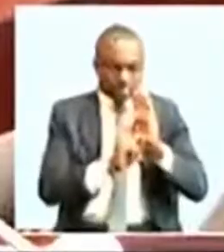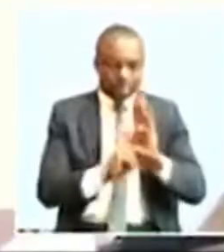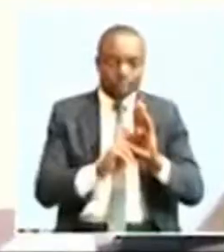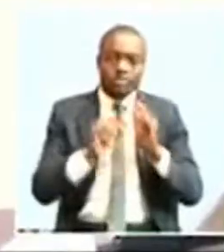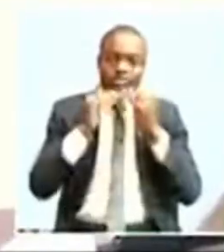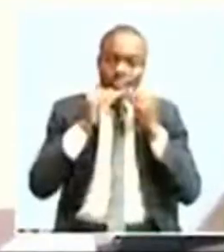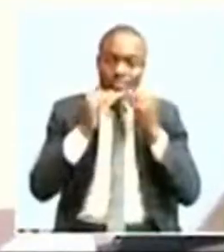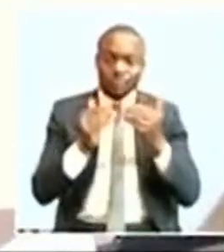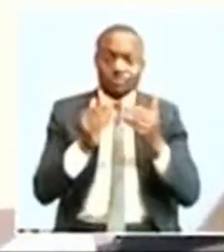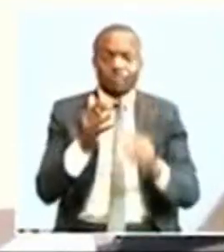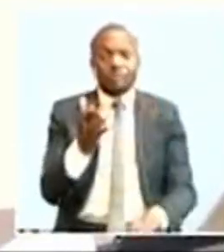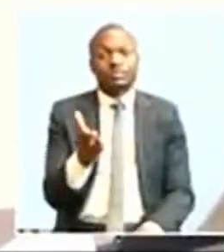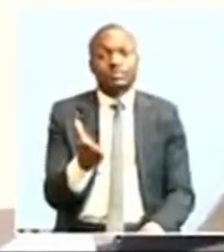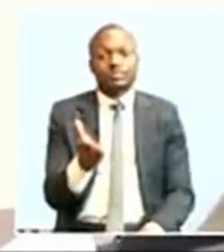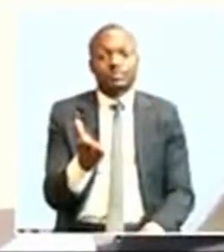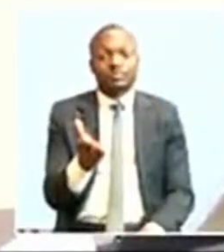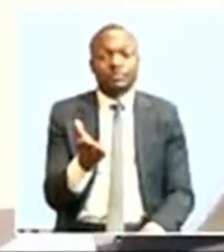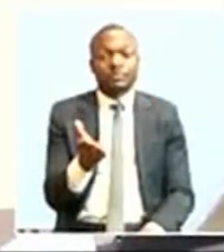Thank you. Yes.